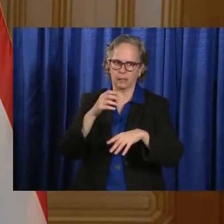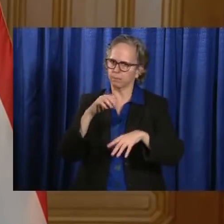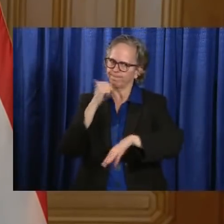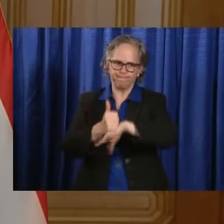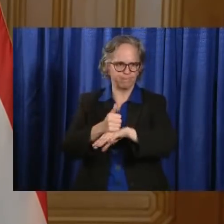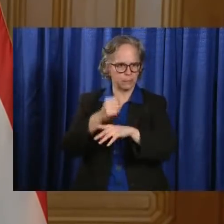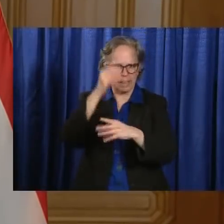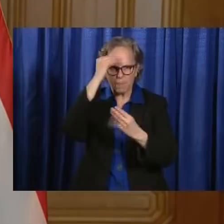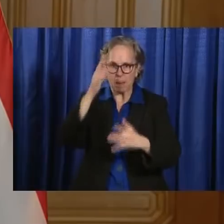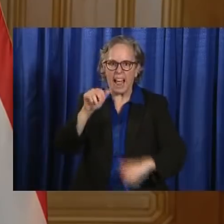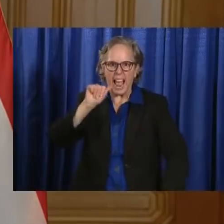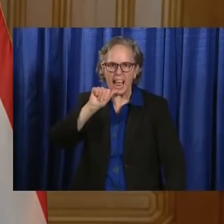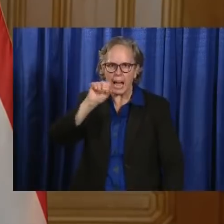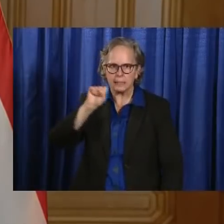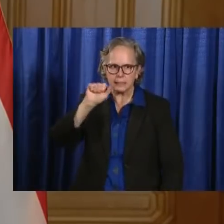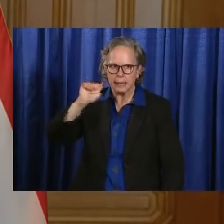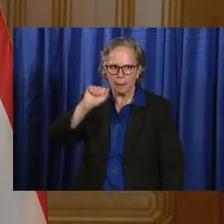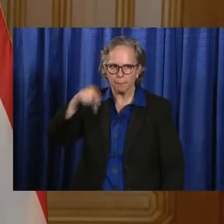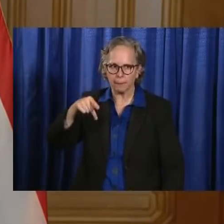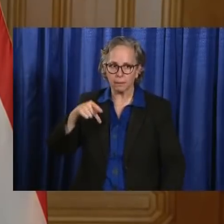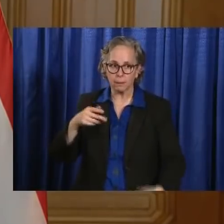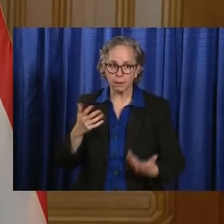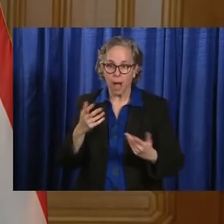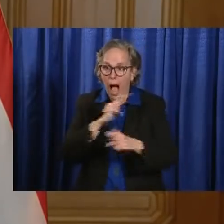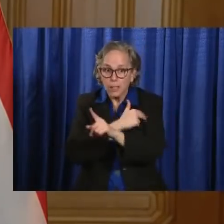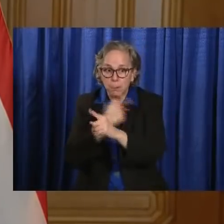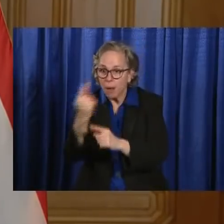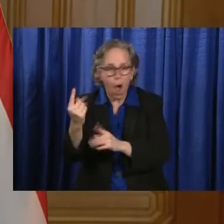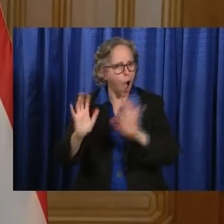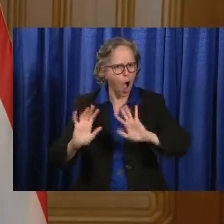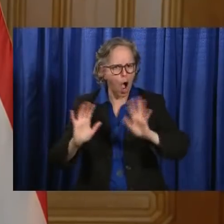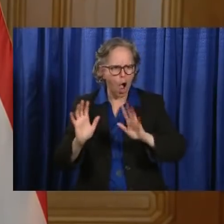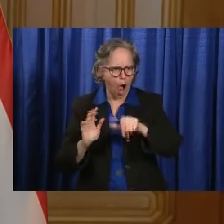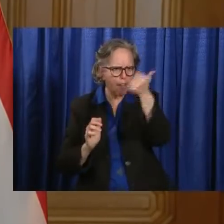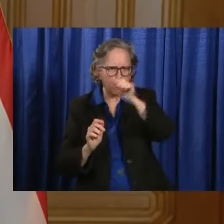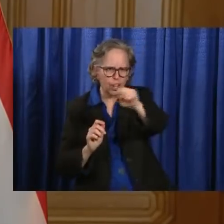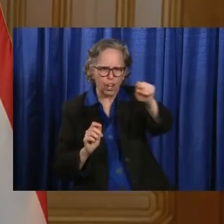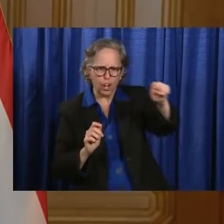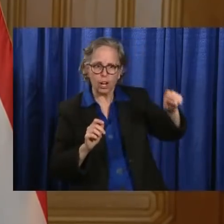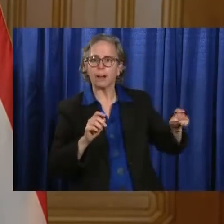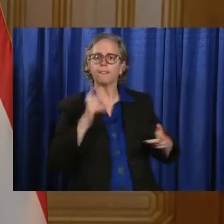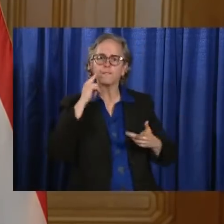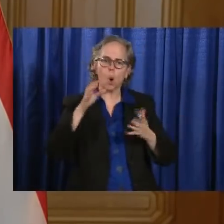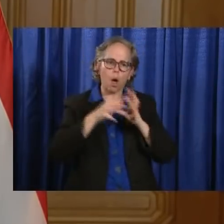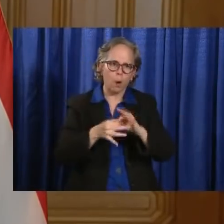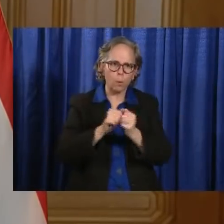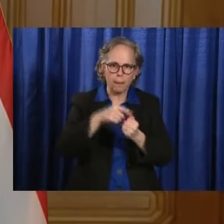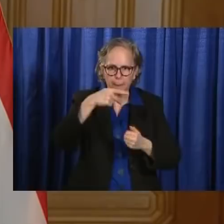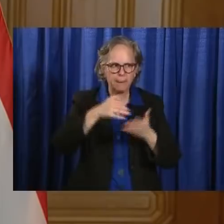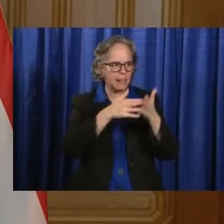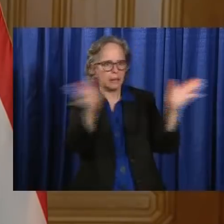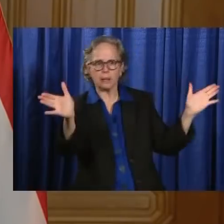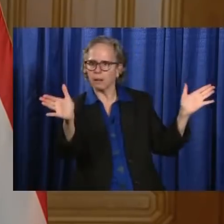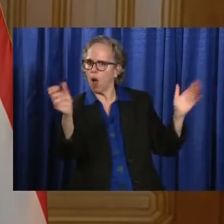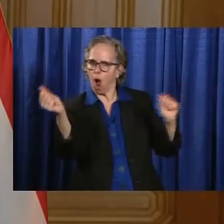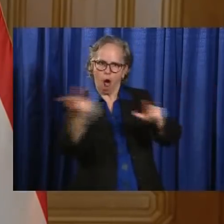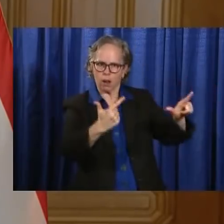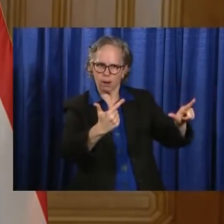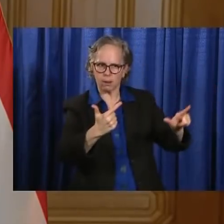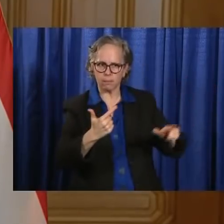away. But it's not just the hospitals. I mean, if you're looking at personal protection equipment, trying to get a read on that,